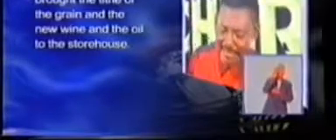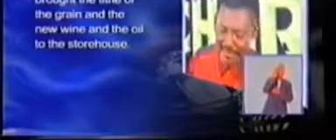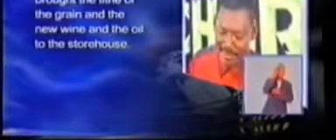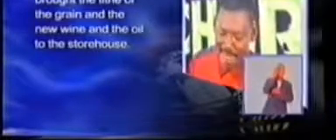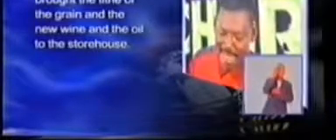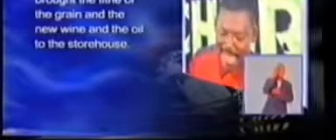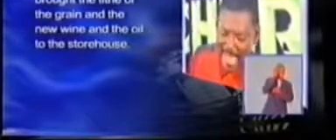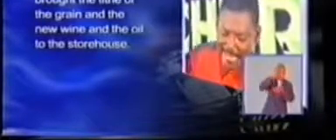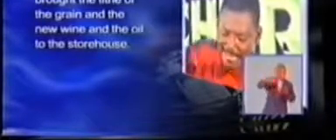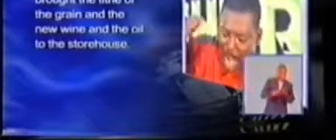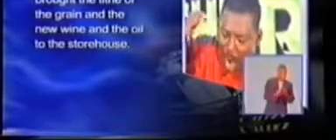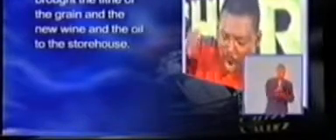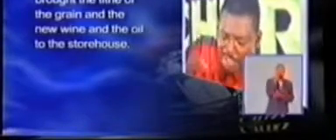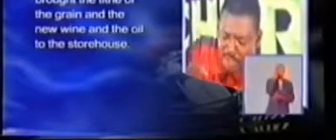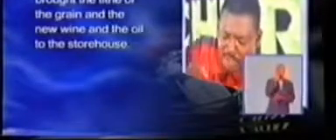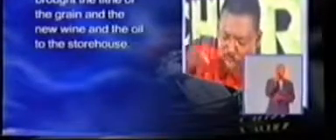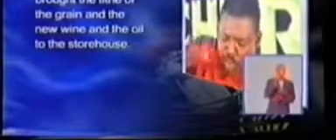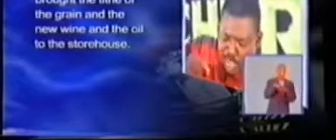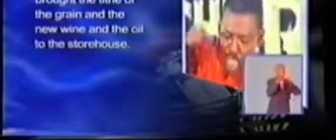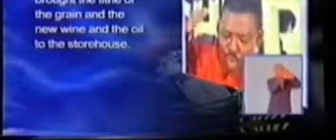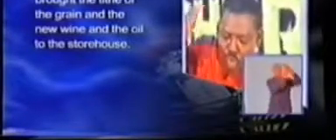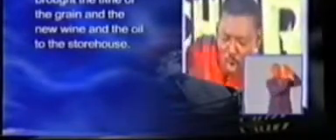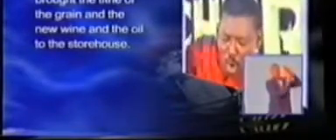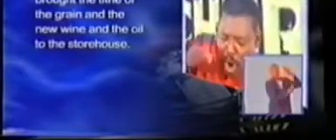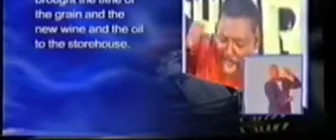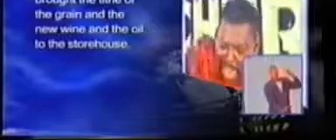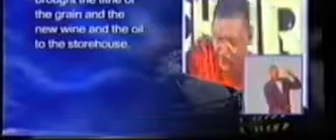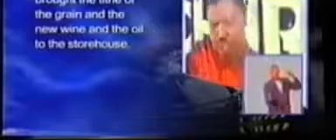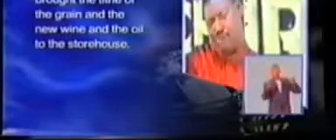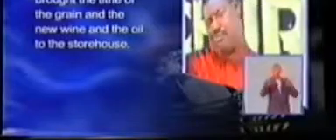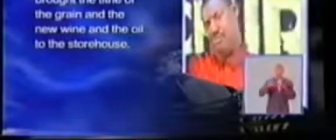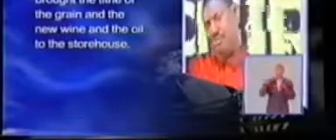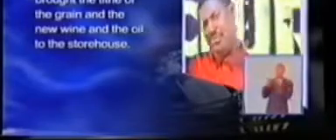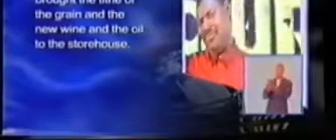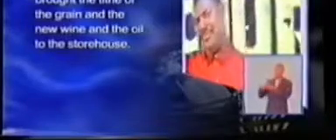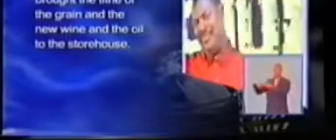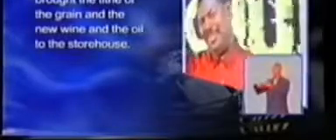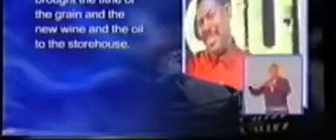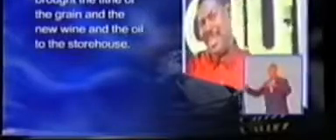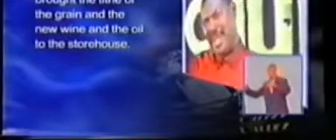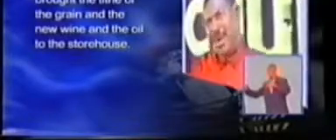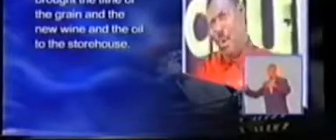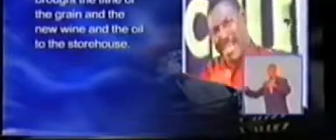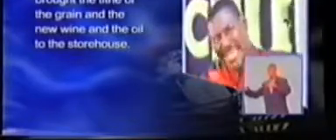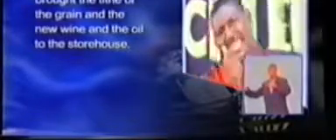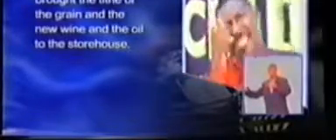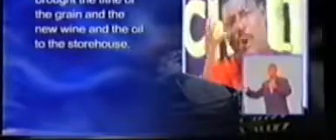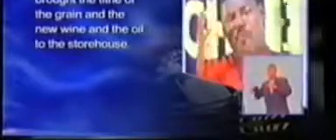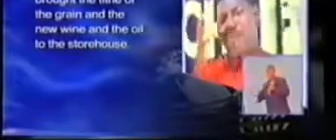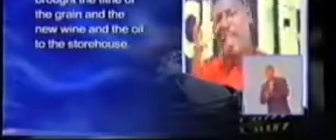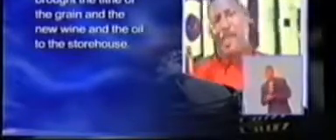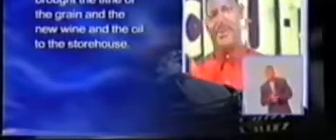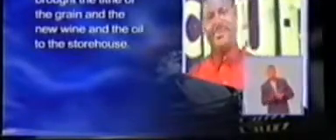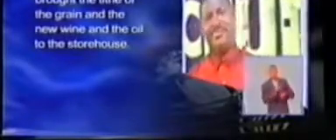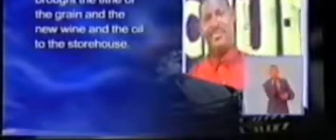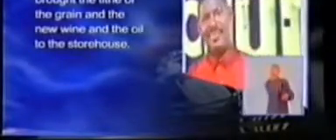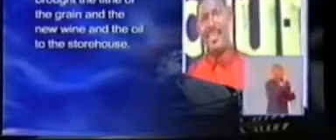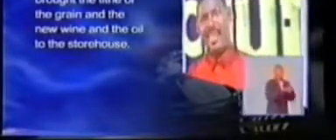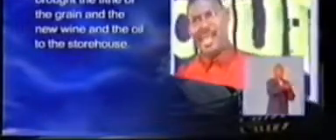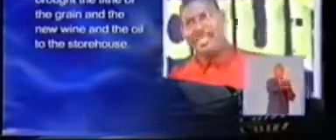wine and the oil to the storehouse. What can such a one way, your